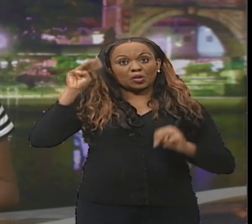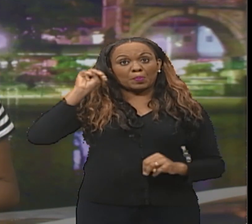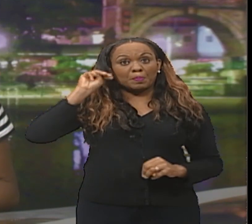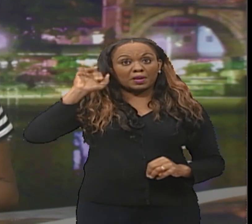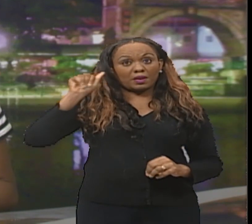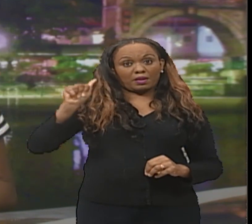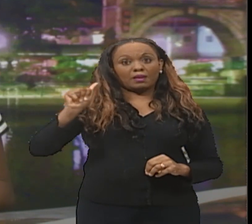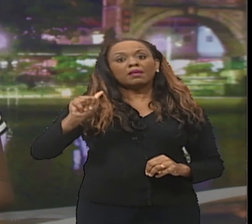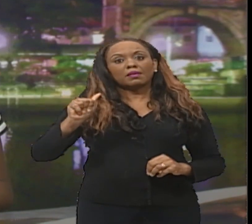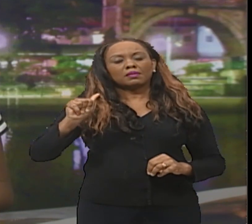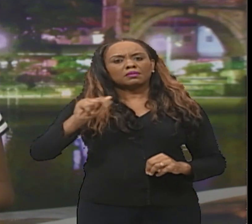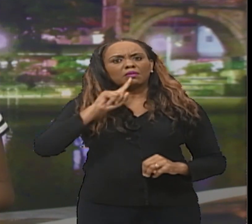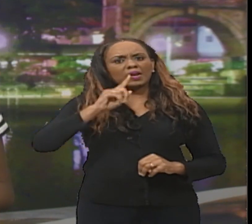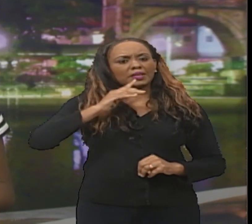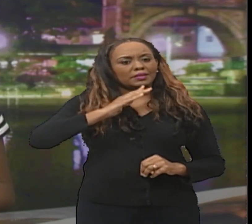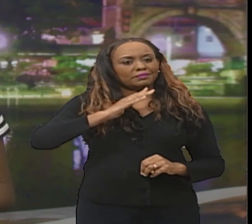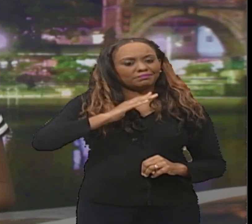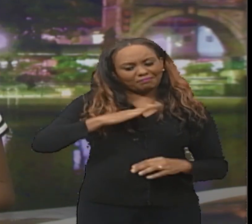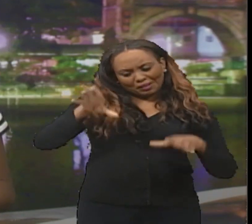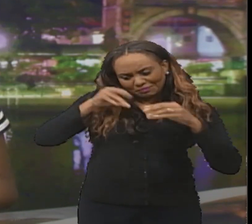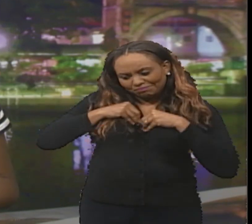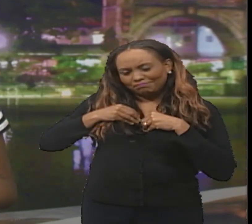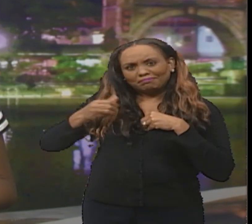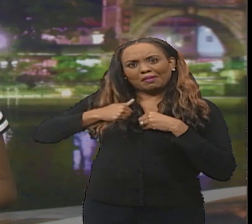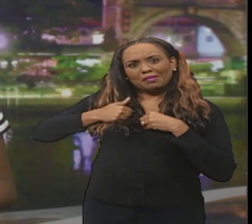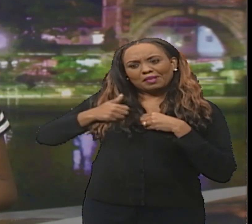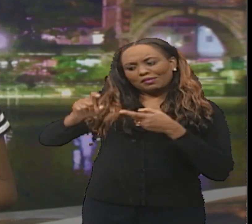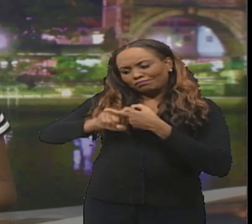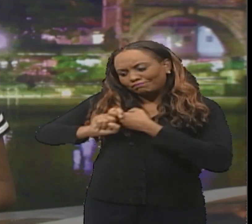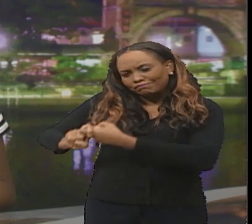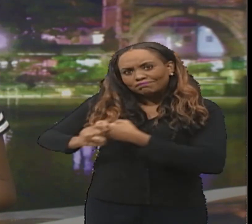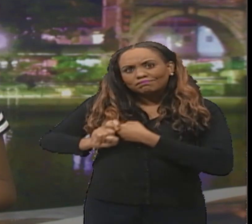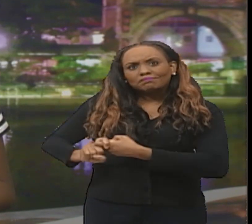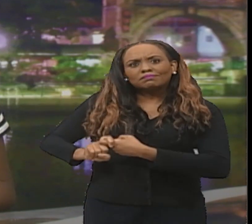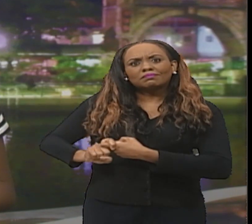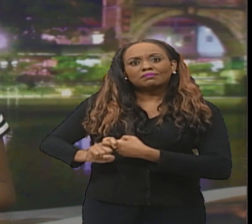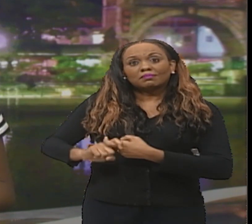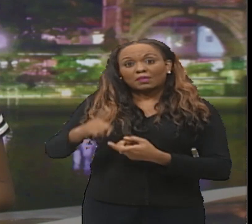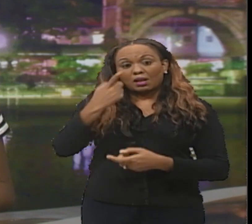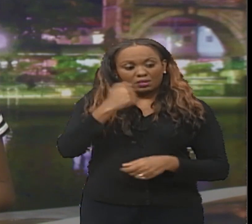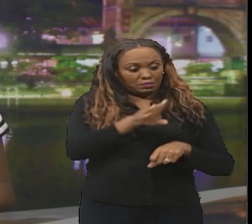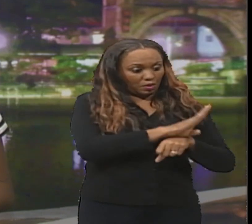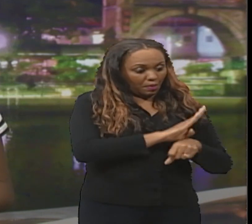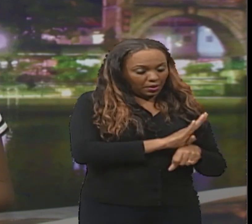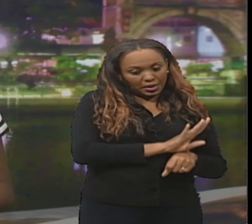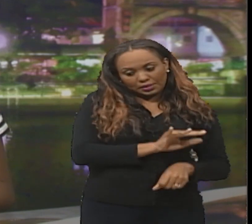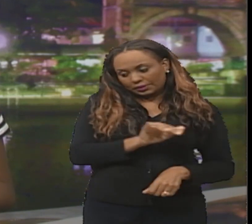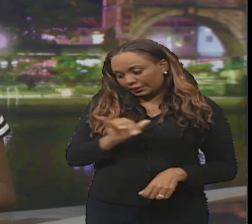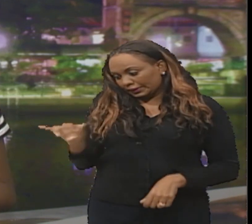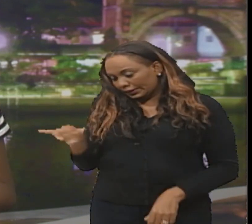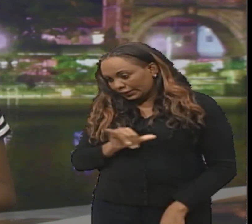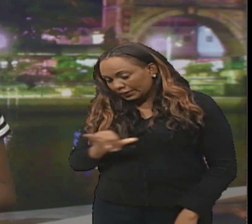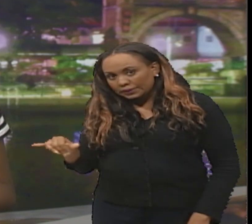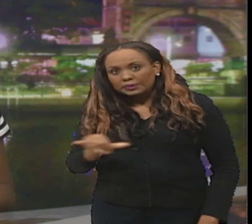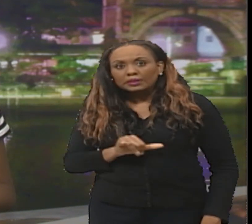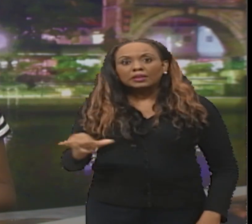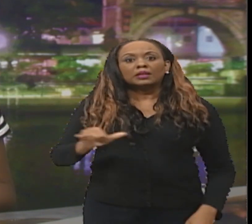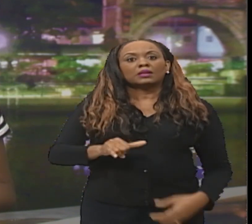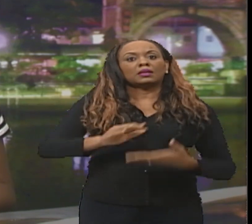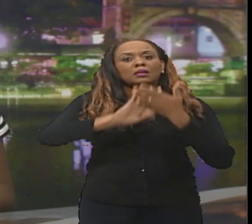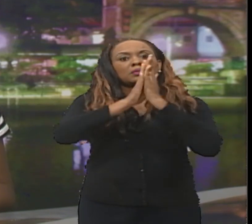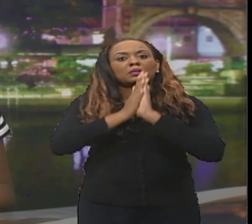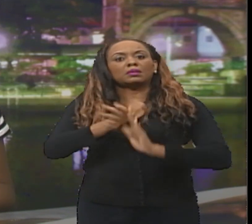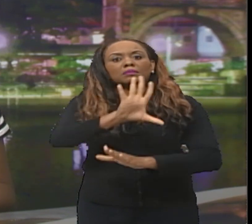Prime Minister Motley has welcomed Canada's friendship, noting that Barbados, like Canada, stood hand in hand promoting peace